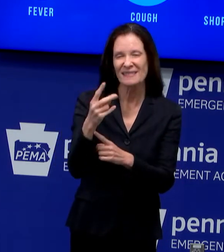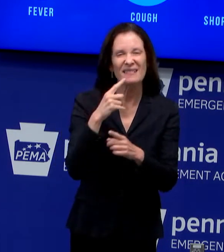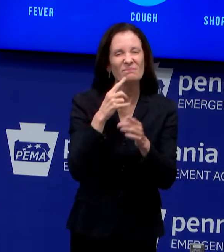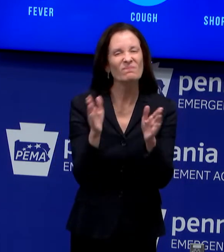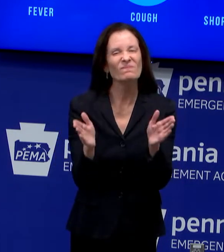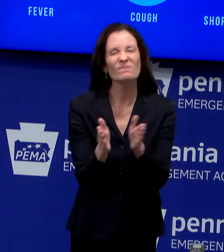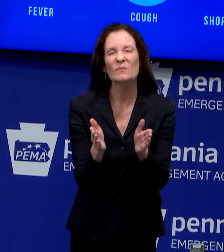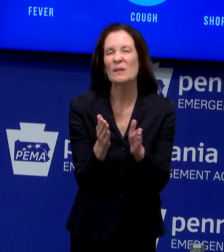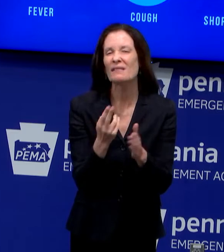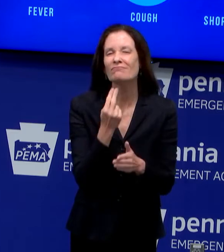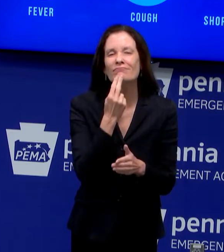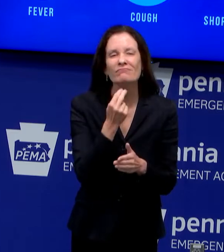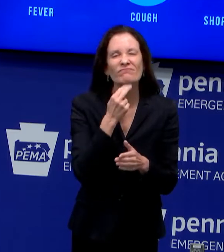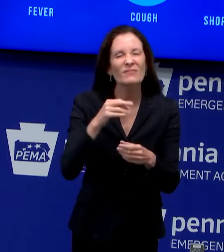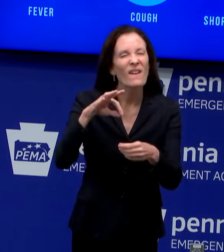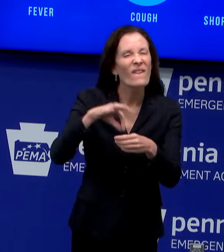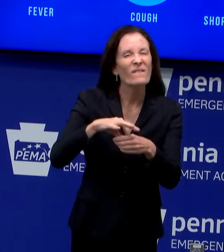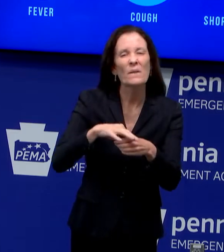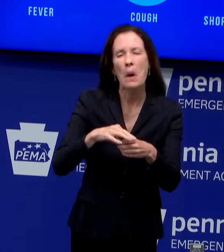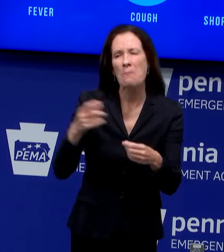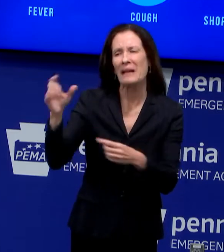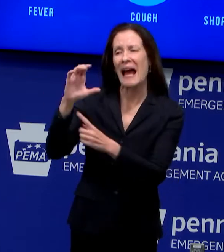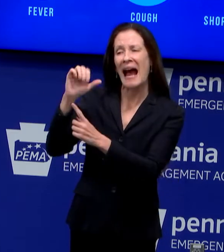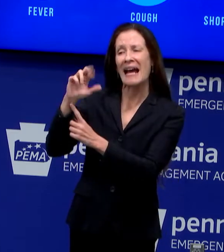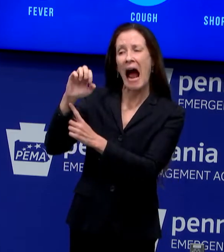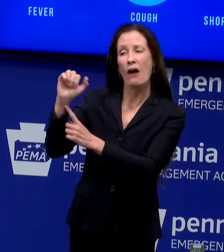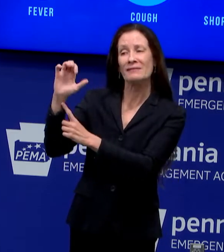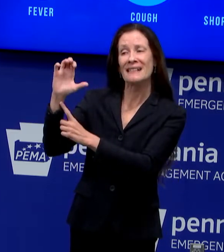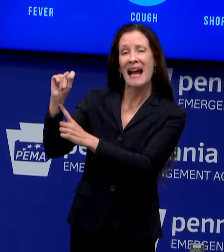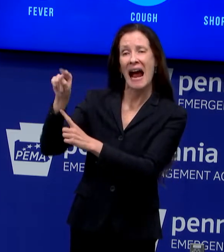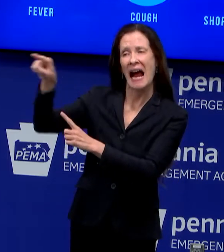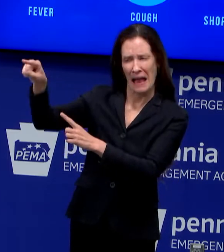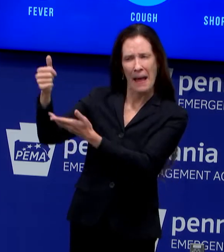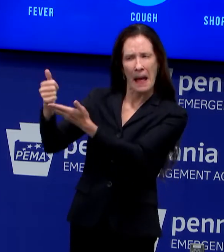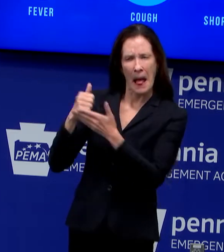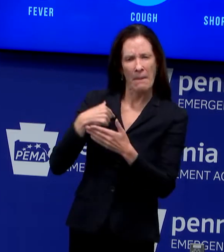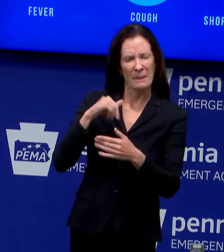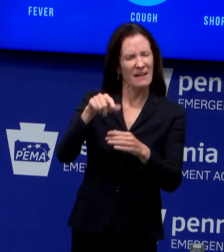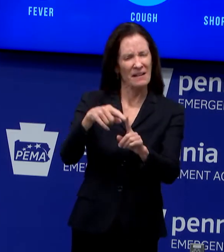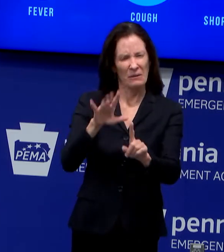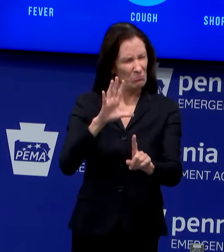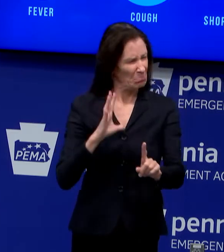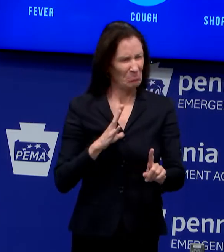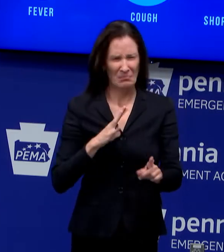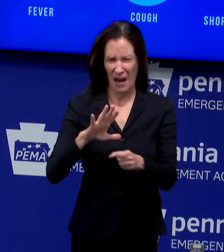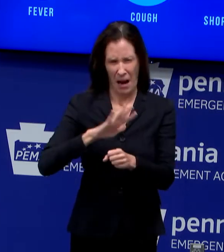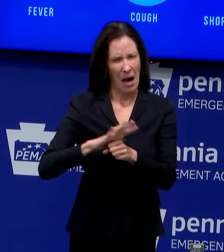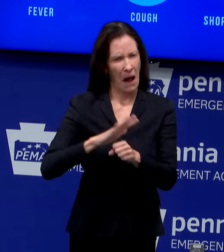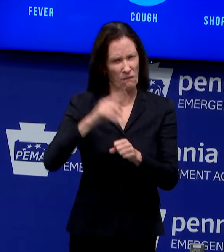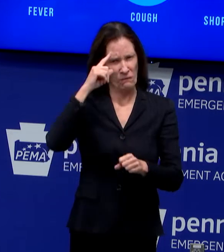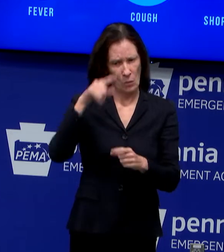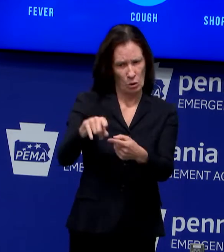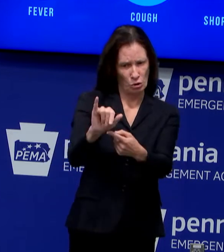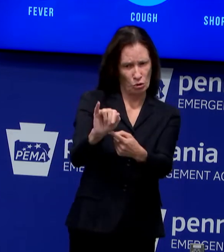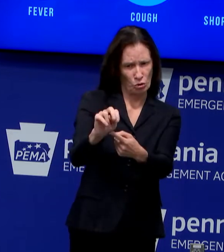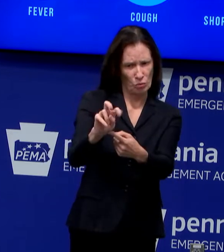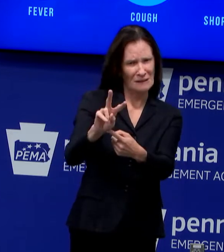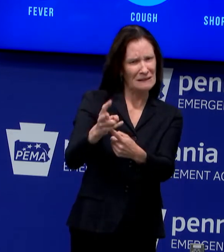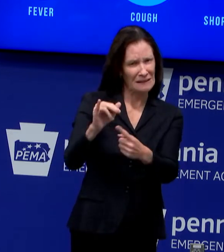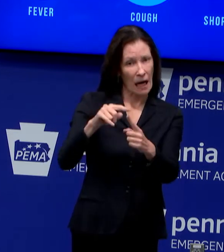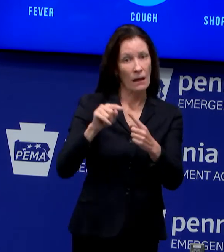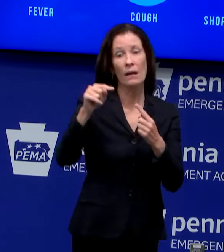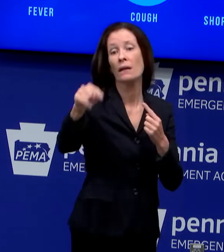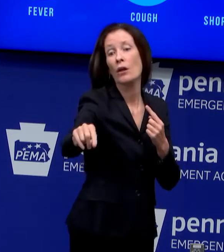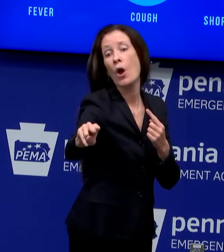Act for COVID-related expenses. And as I mentioned earlier, we decided in Pennsylvania